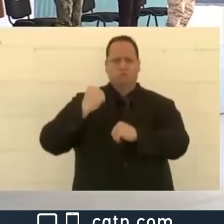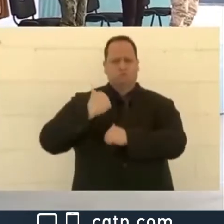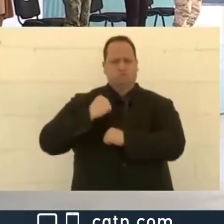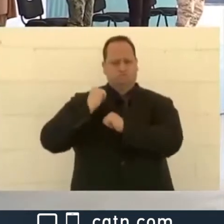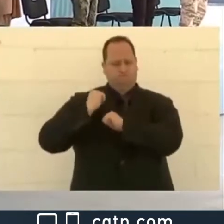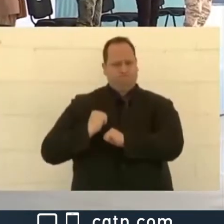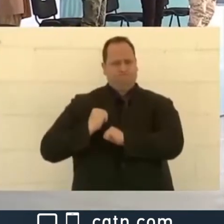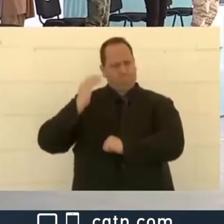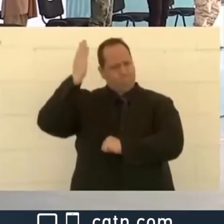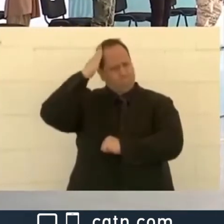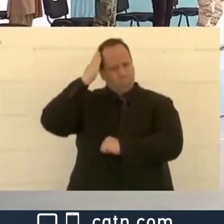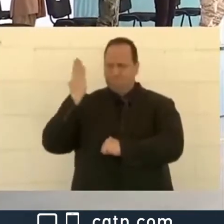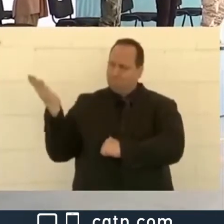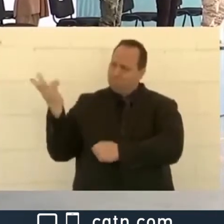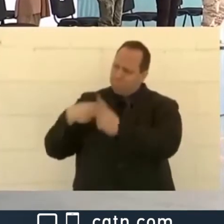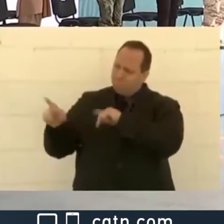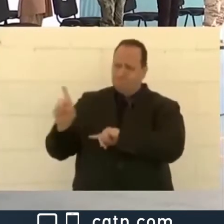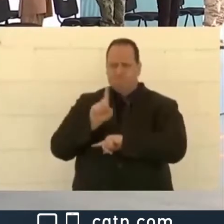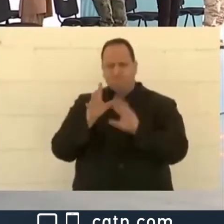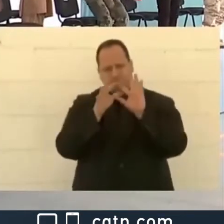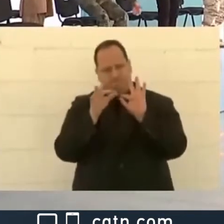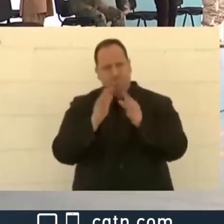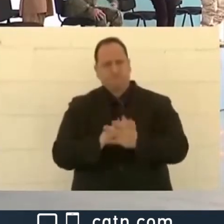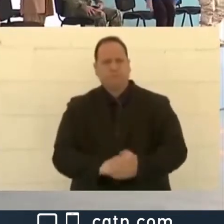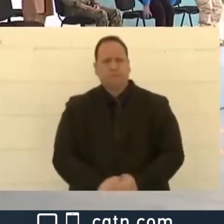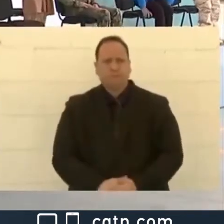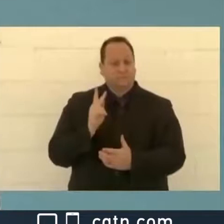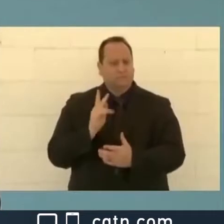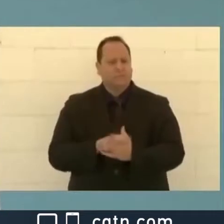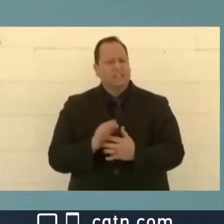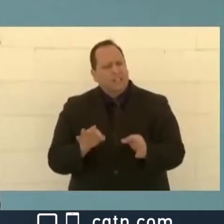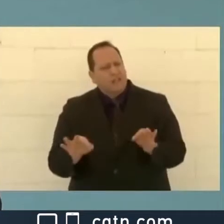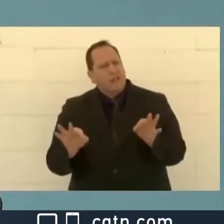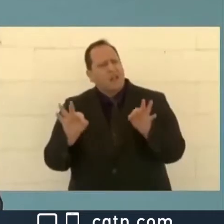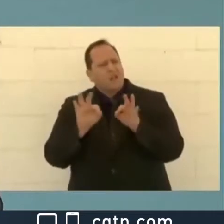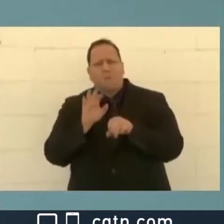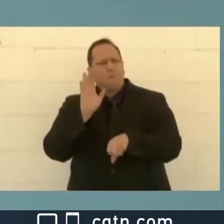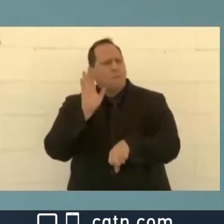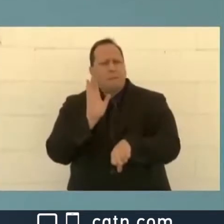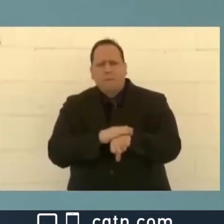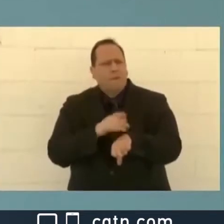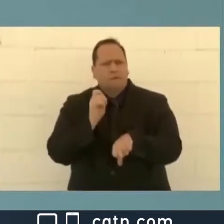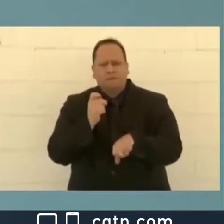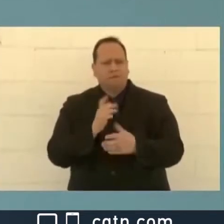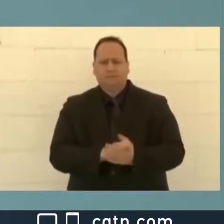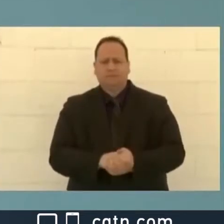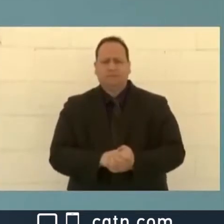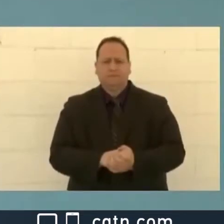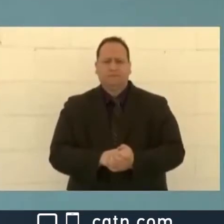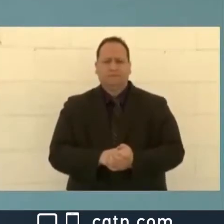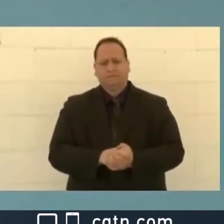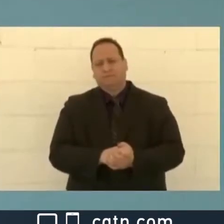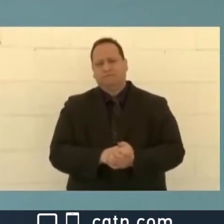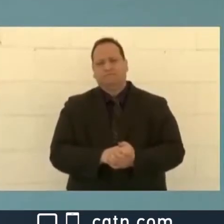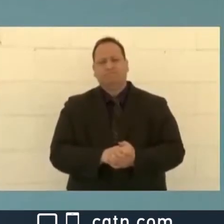.S.-Mexico border in Tijuana this week, Mexico's president revealed that he had sent the United Nations a letter requesting that the world's